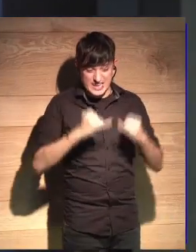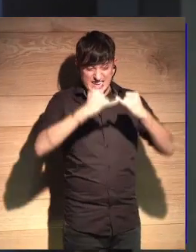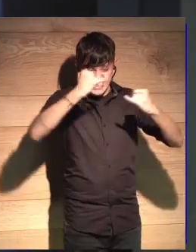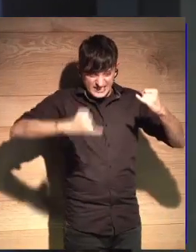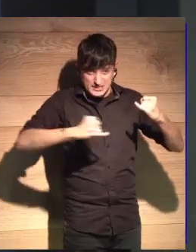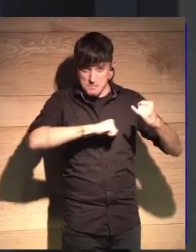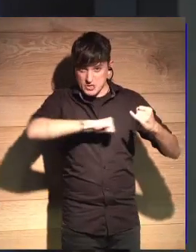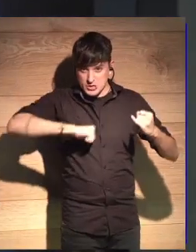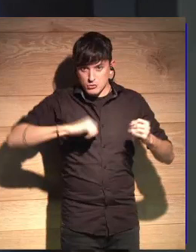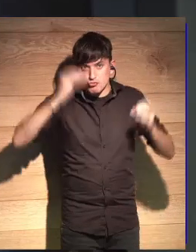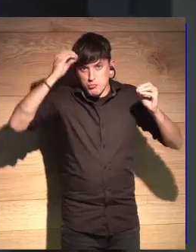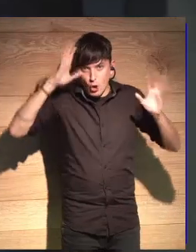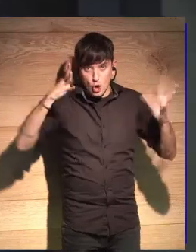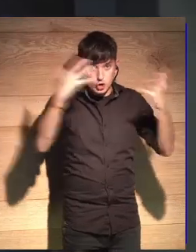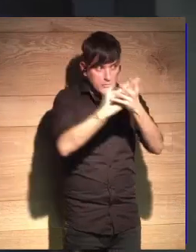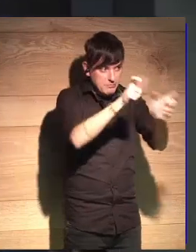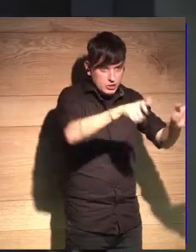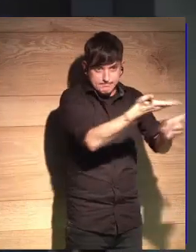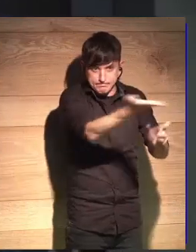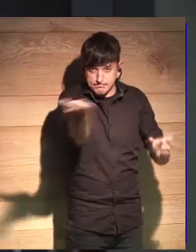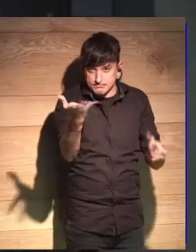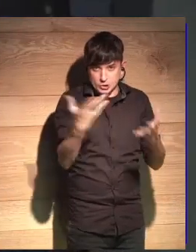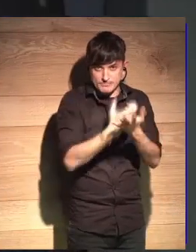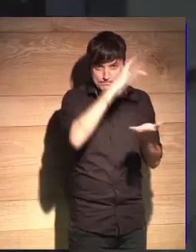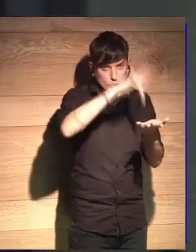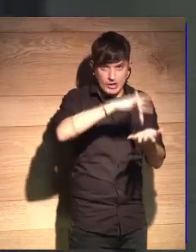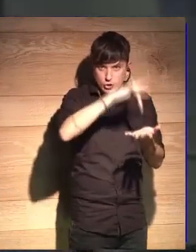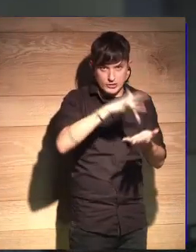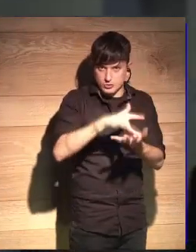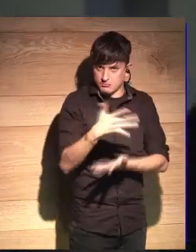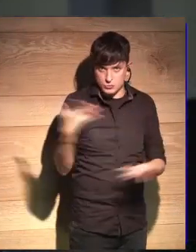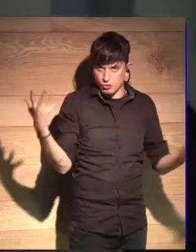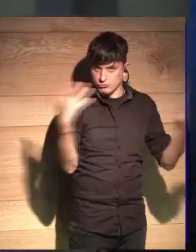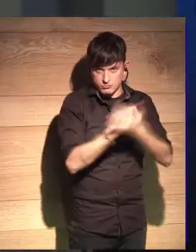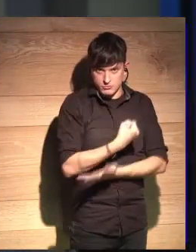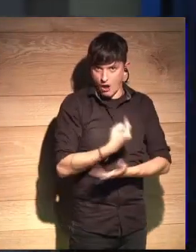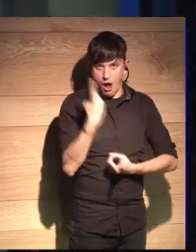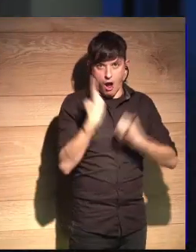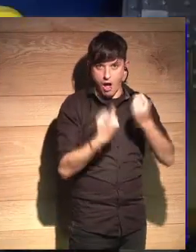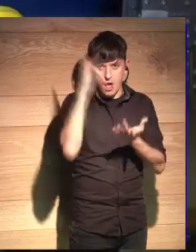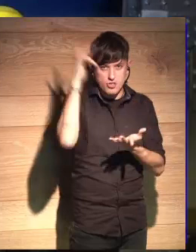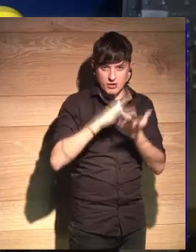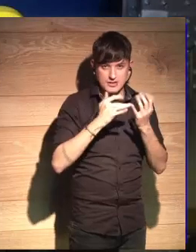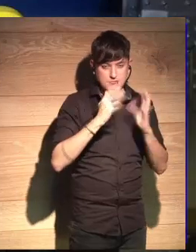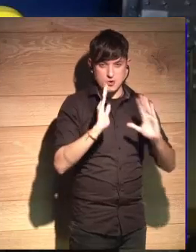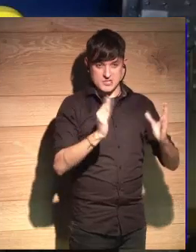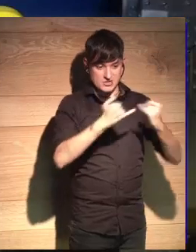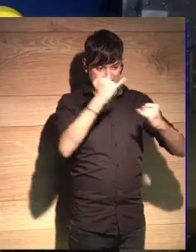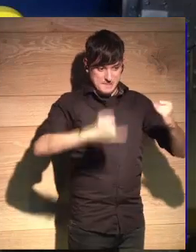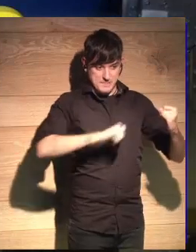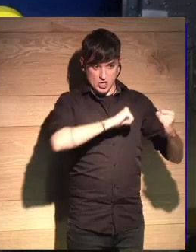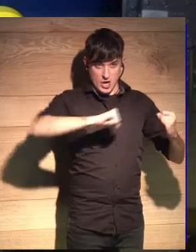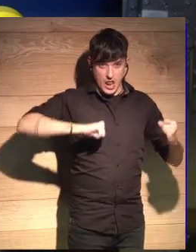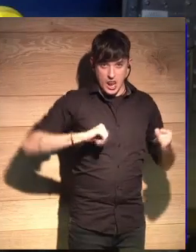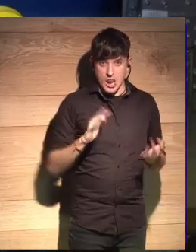of you here has experienced. All of us experience personal crises due to the